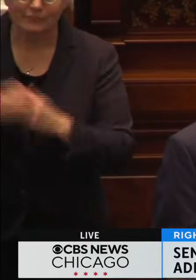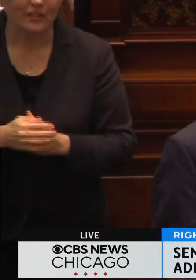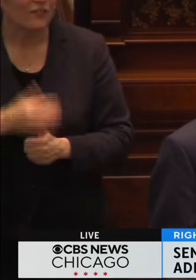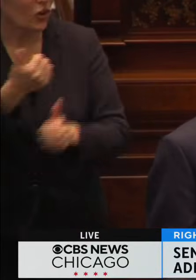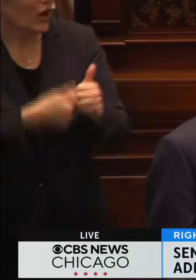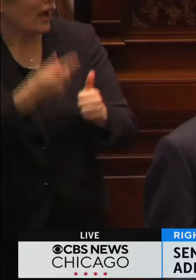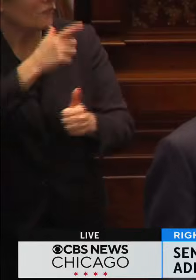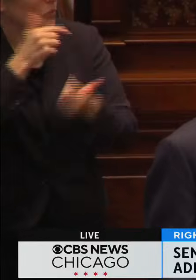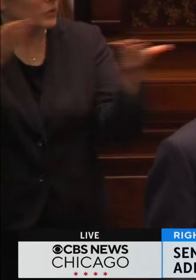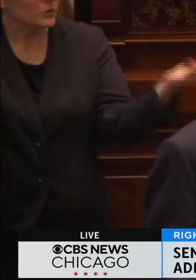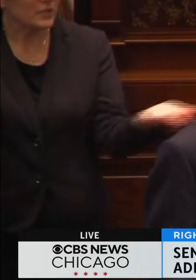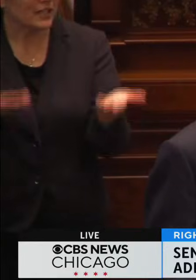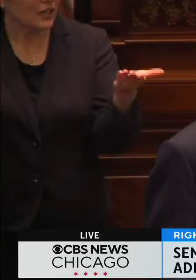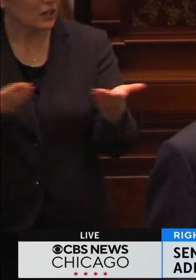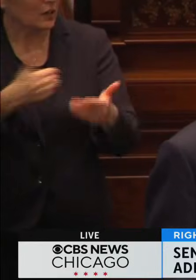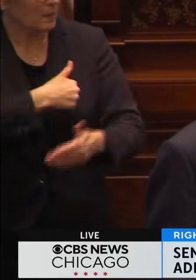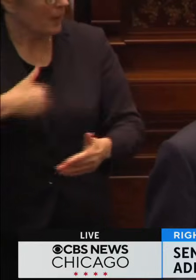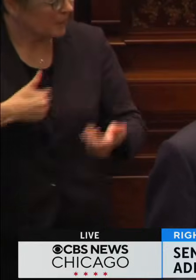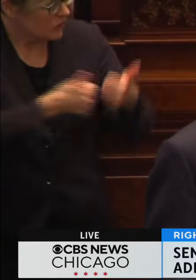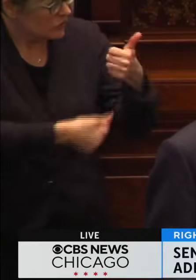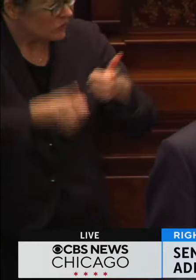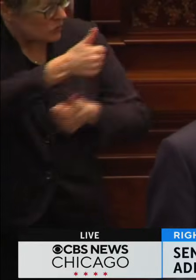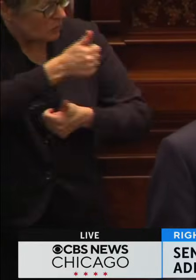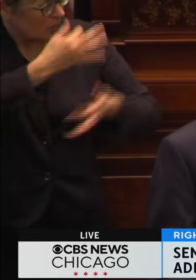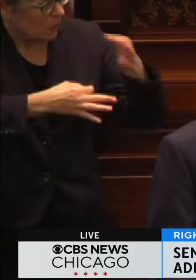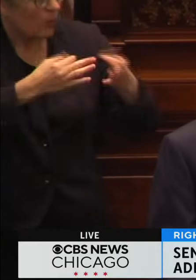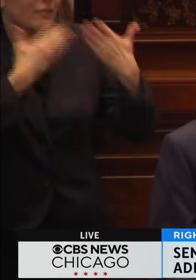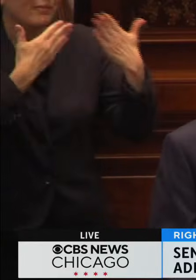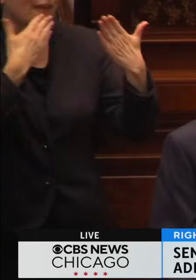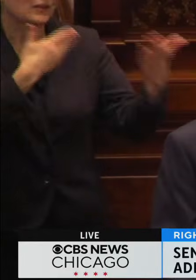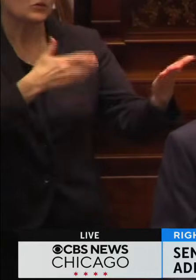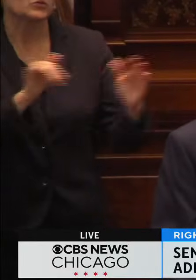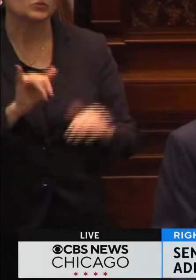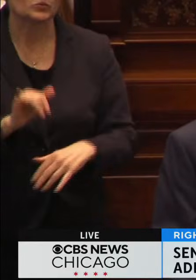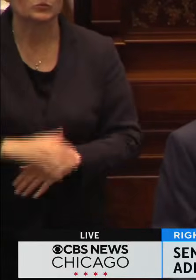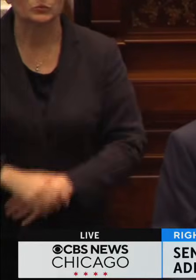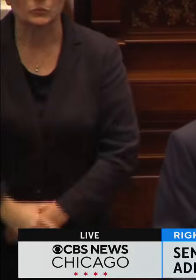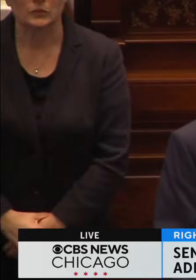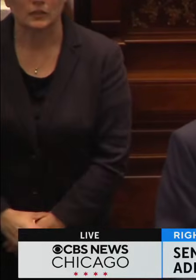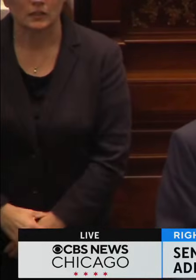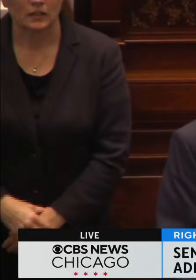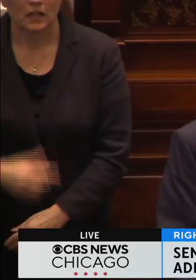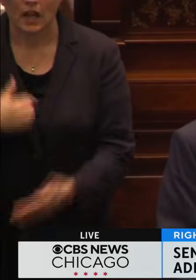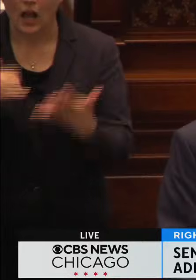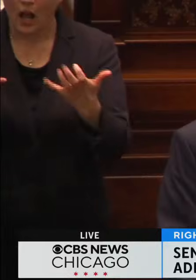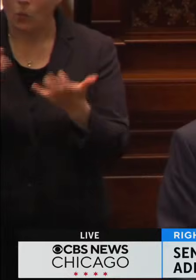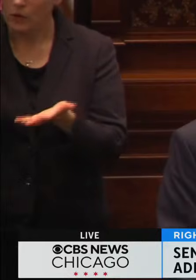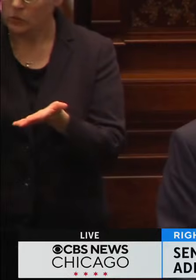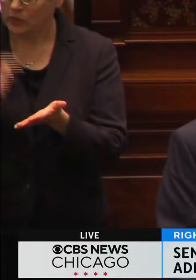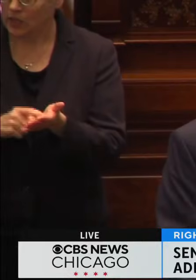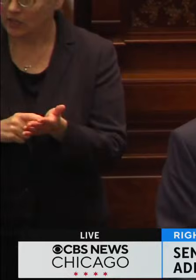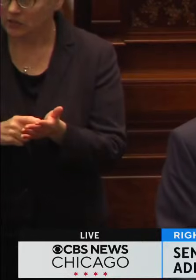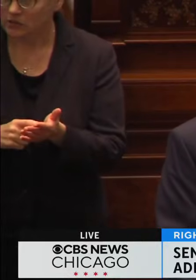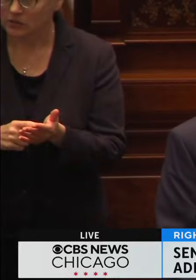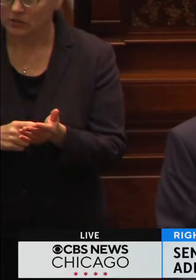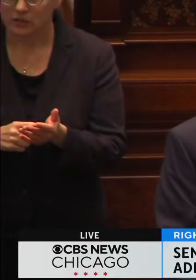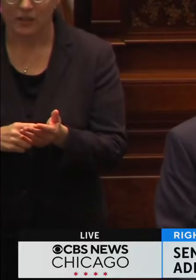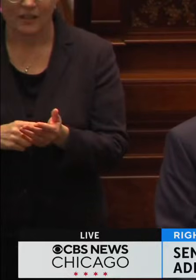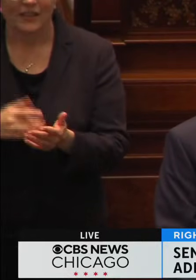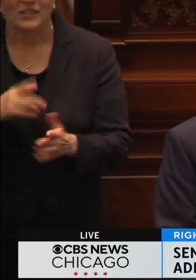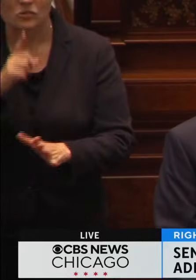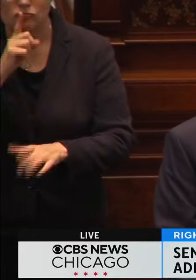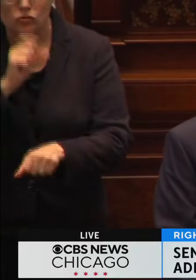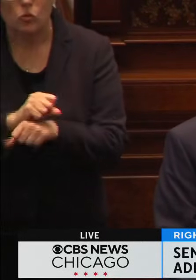who've gathered, members of the Supreme Court, thank you very much as well for being here. I want to acknowledge the fact that it's a singular